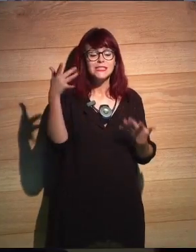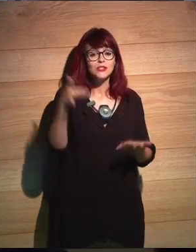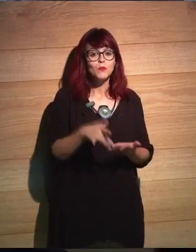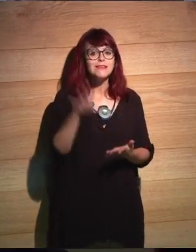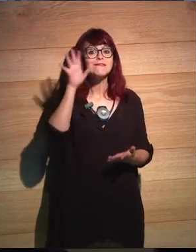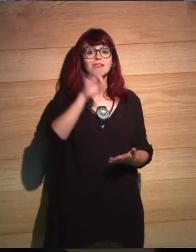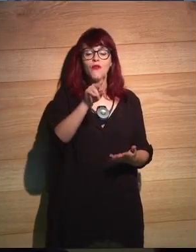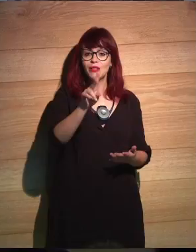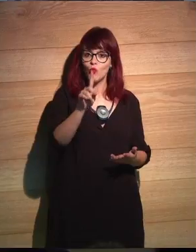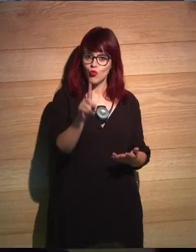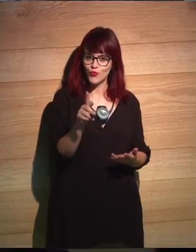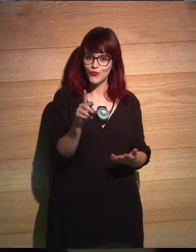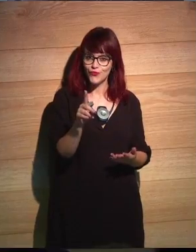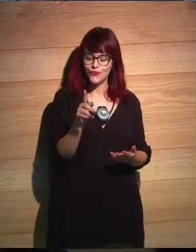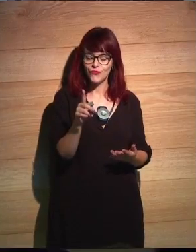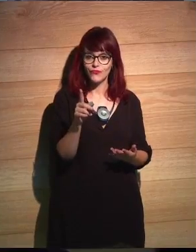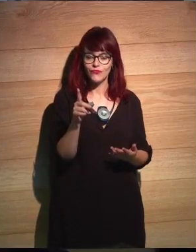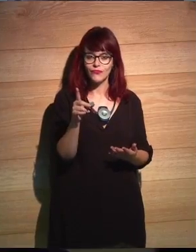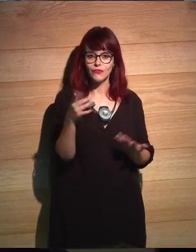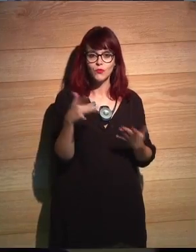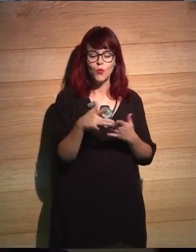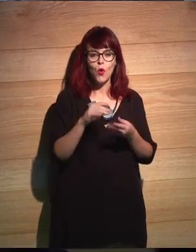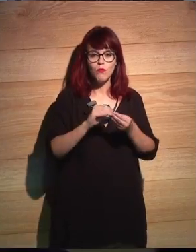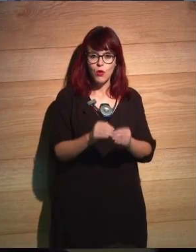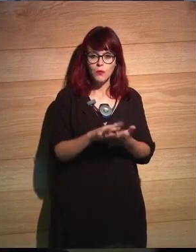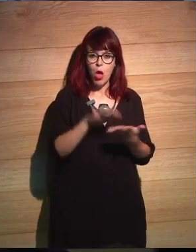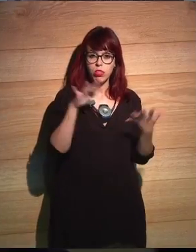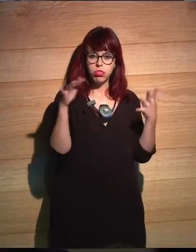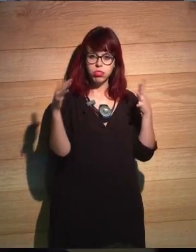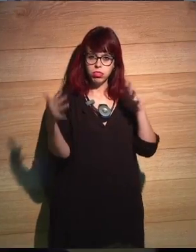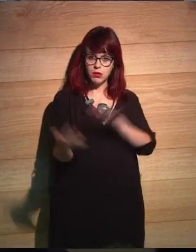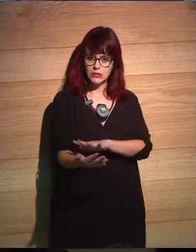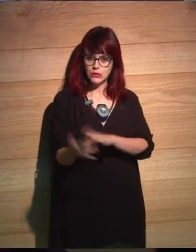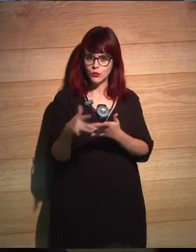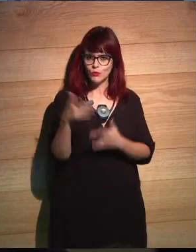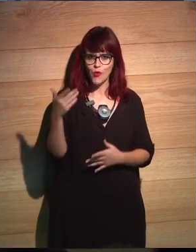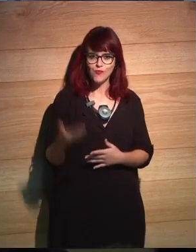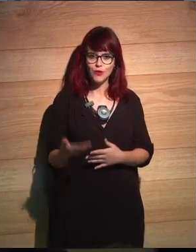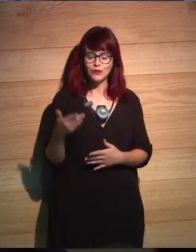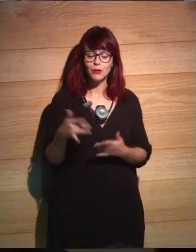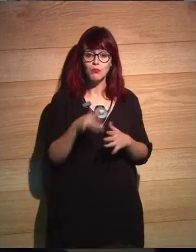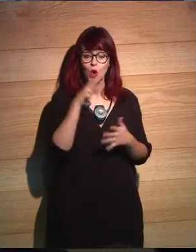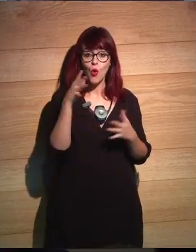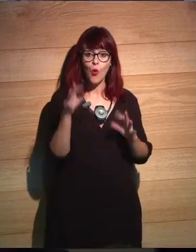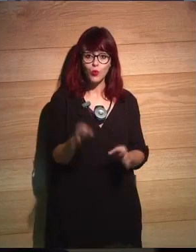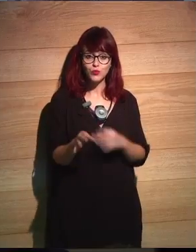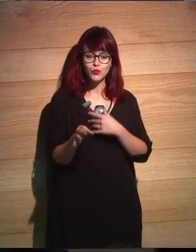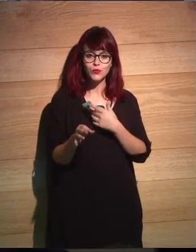a richness, a diversity that really encompasses all types of literature. In the 21st